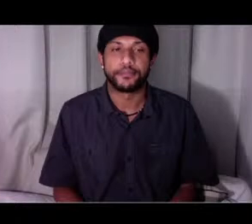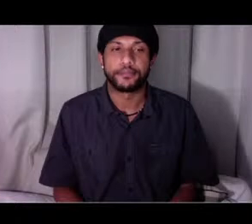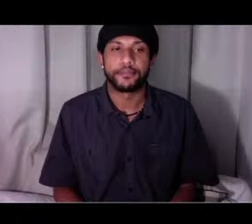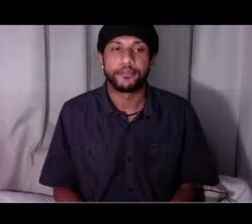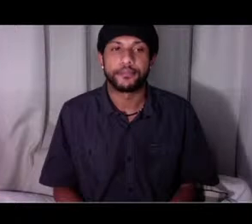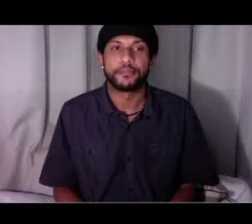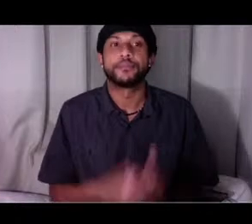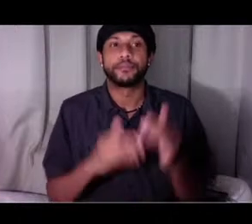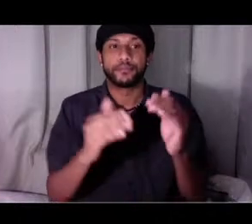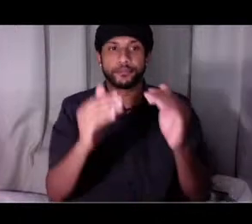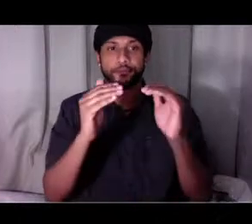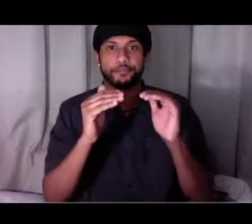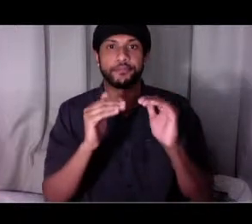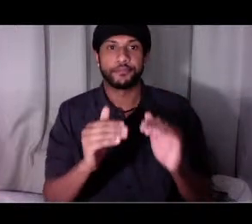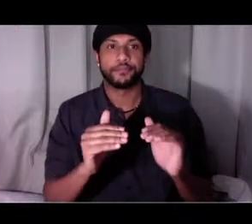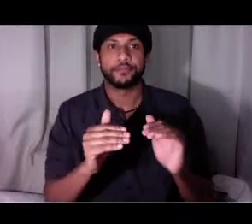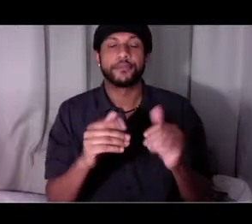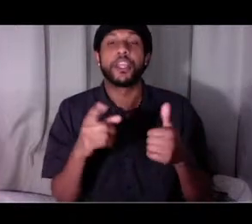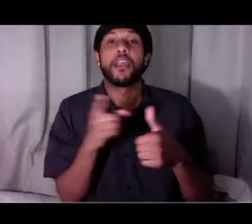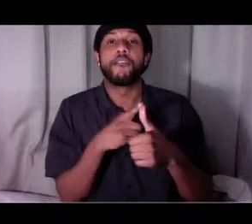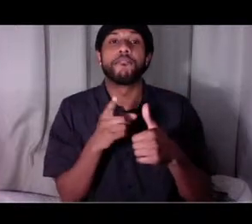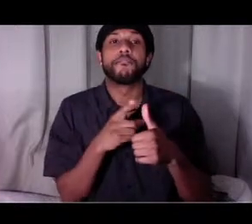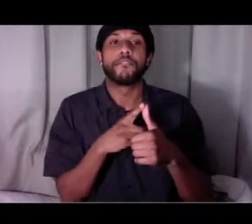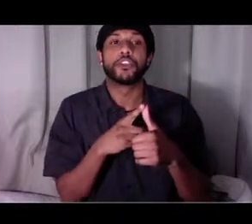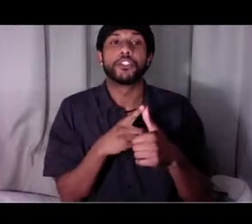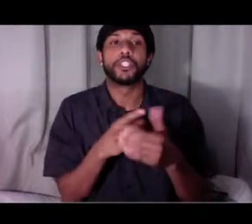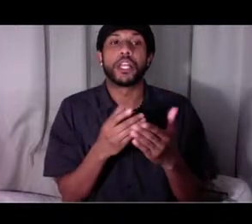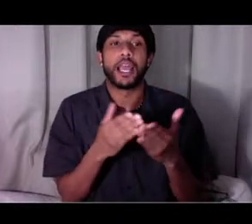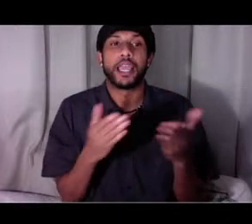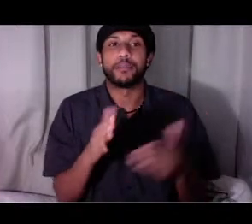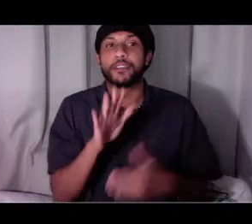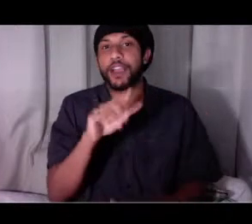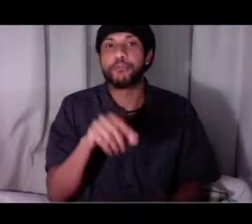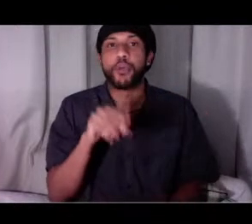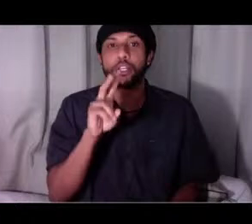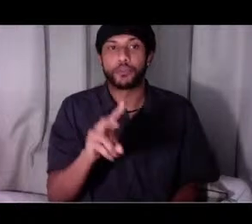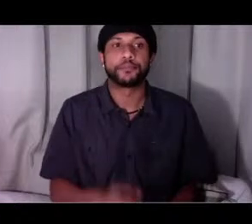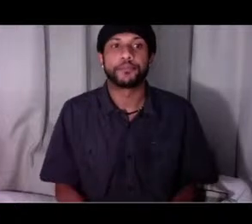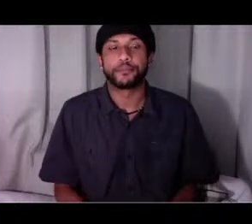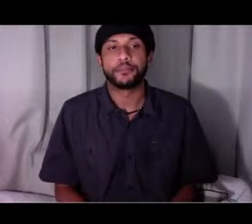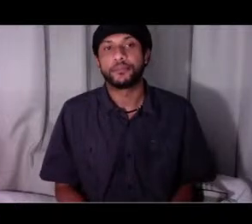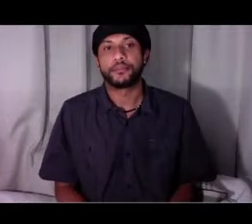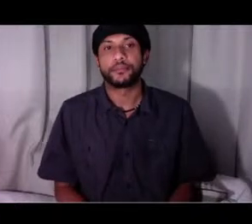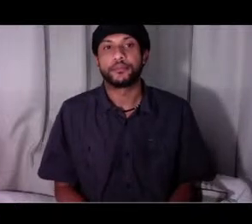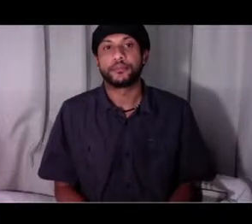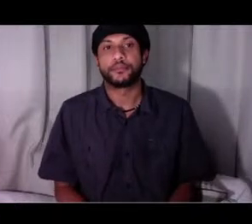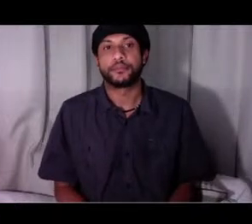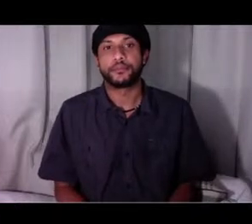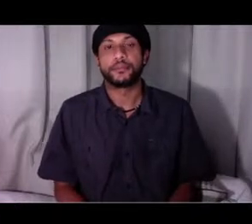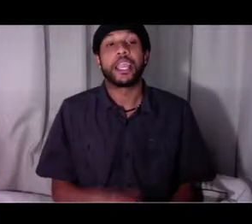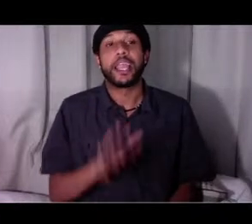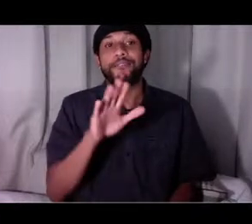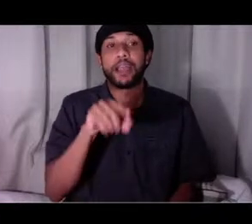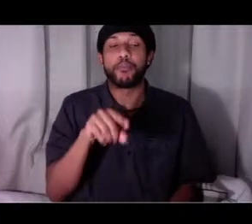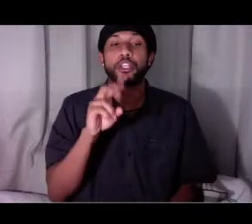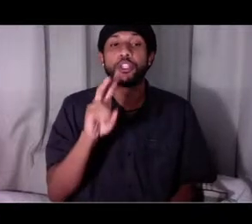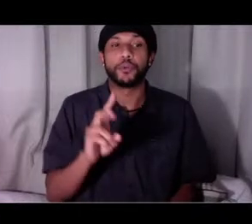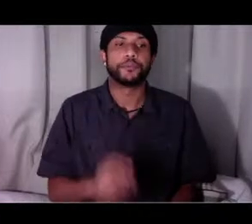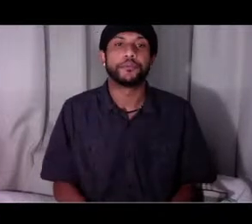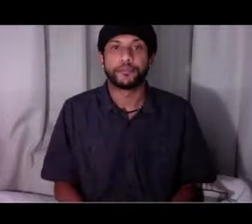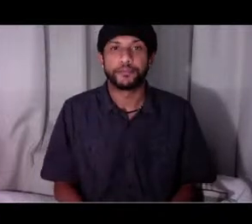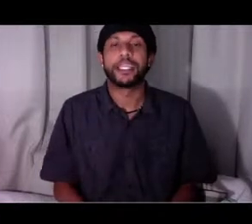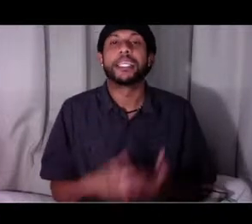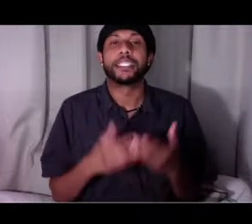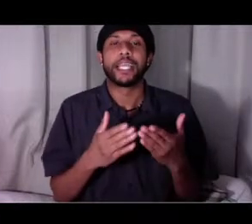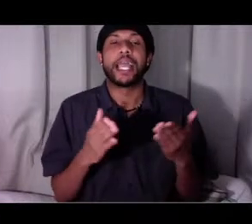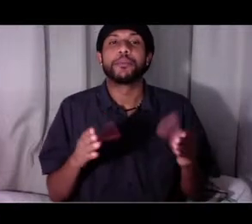deferred items the first deferred item is item 5.2 and item 5.2 is uh an